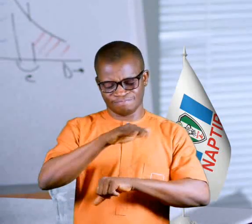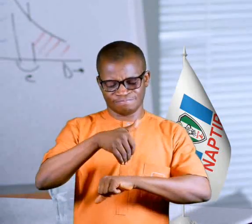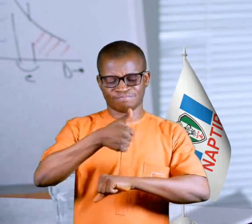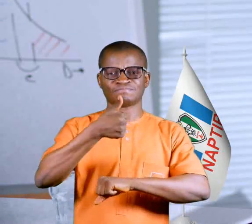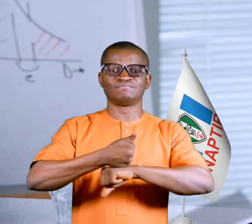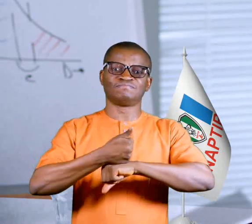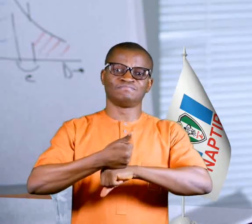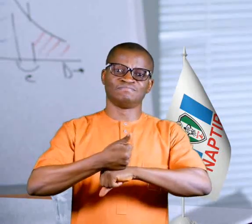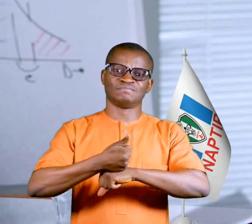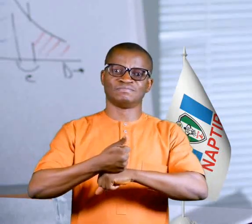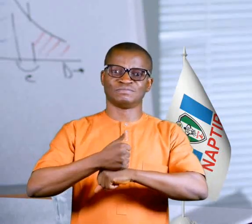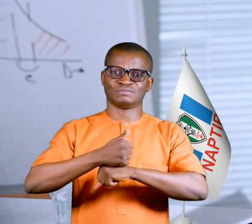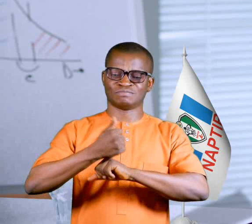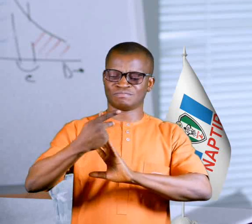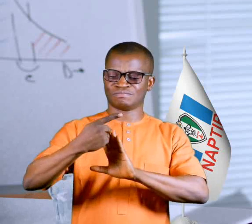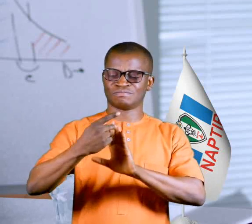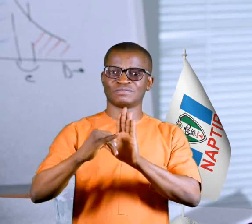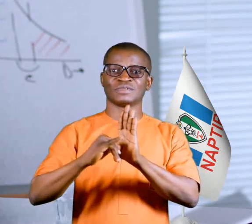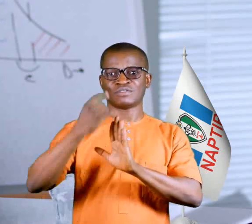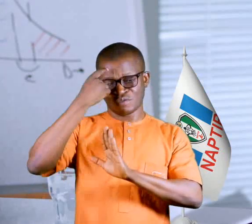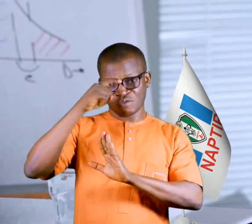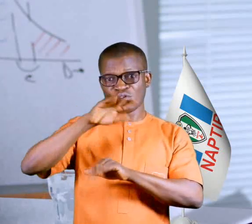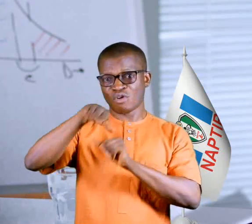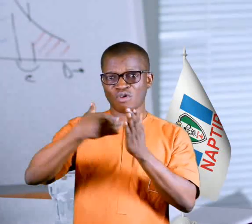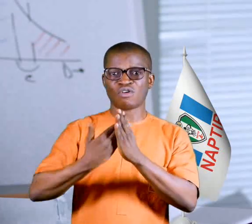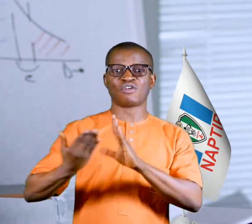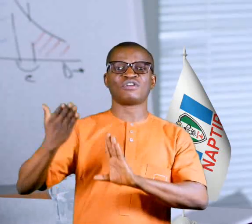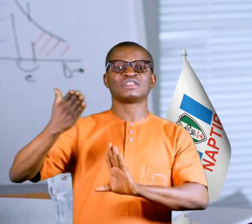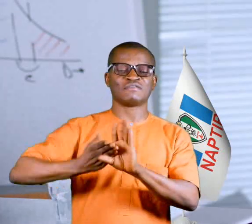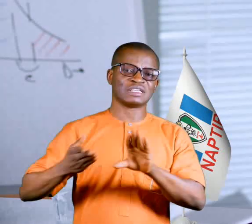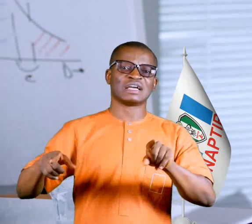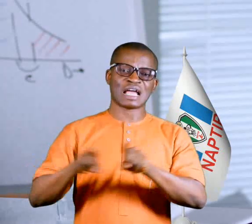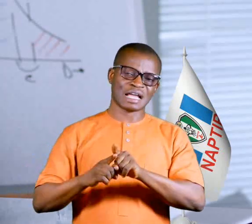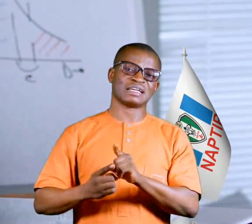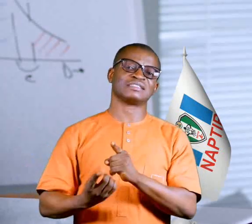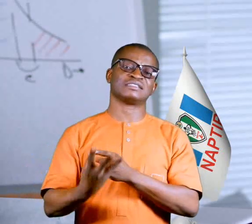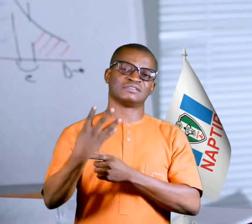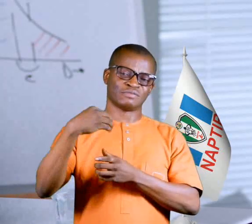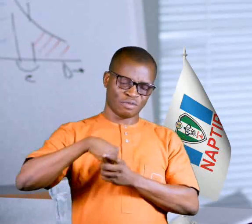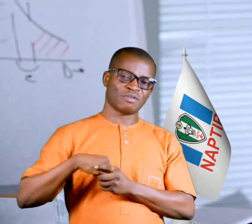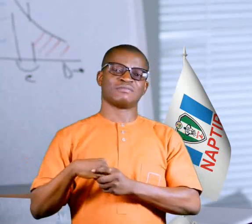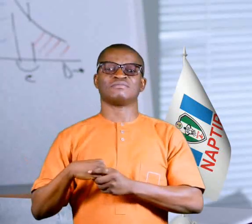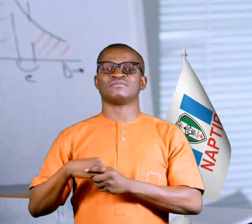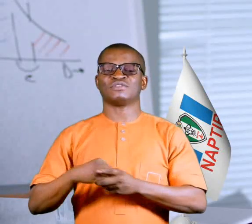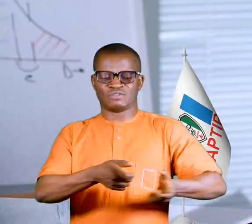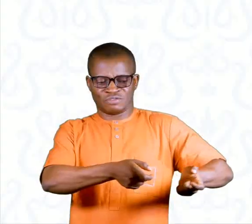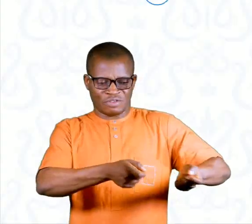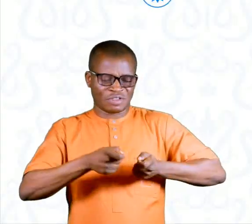benchmark for all interventions as it regards to trafficking in persons in